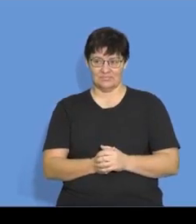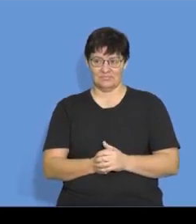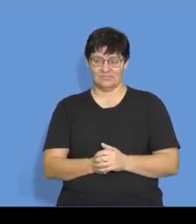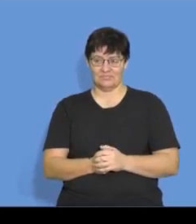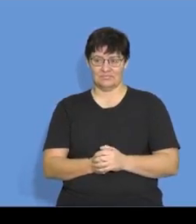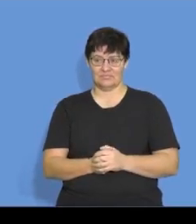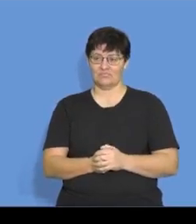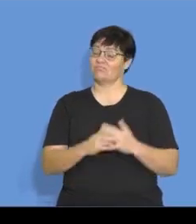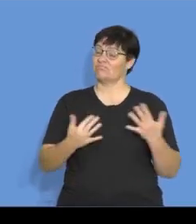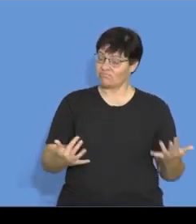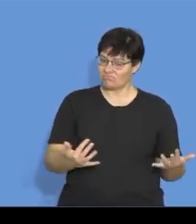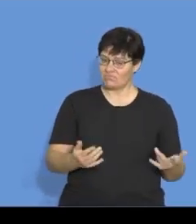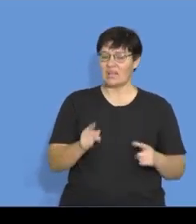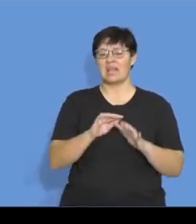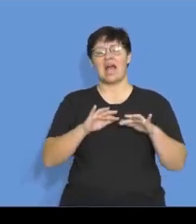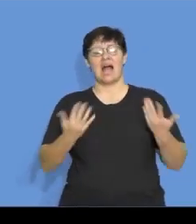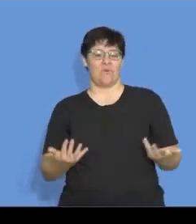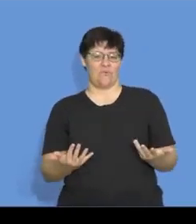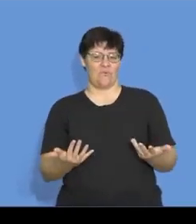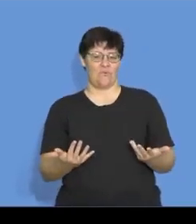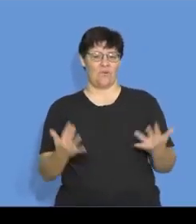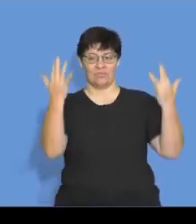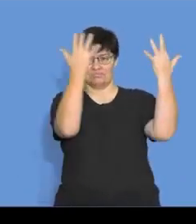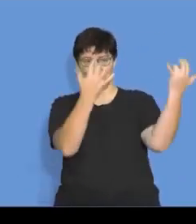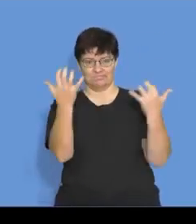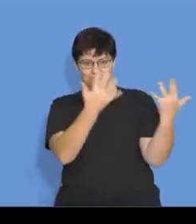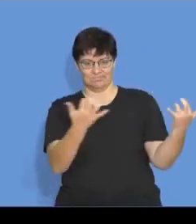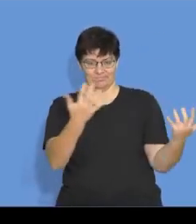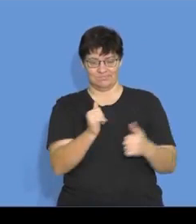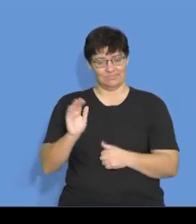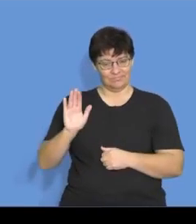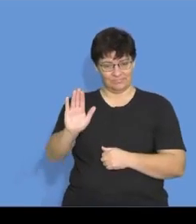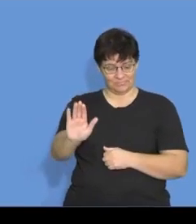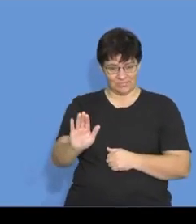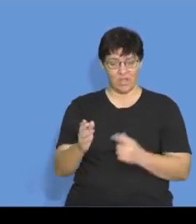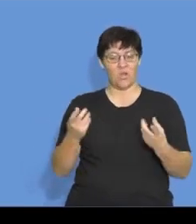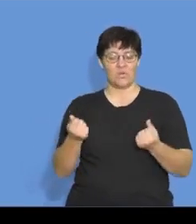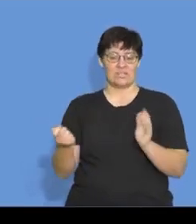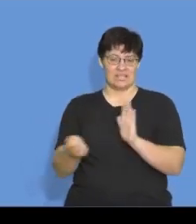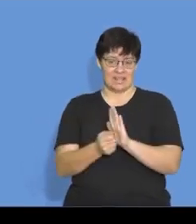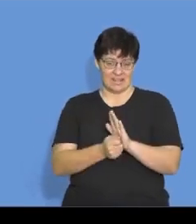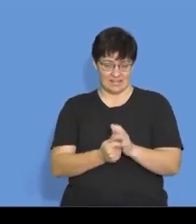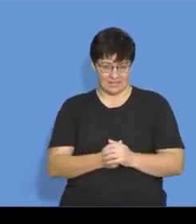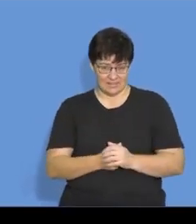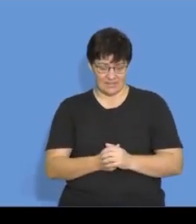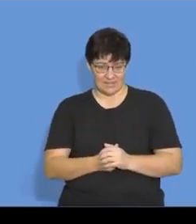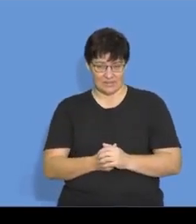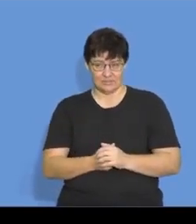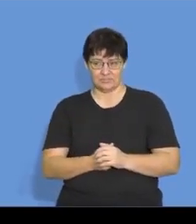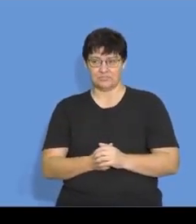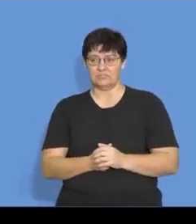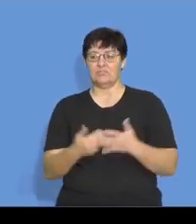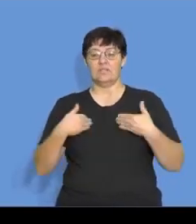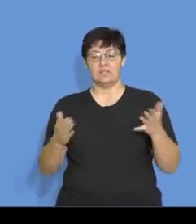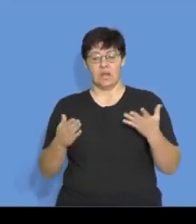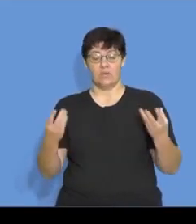Okay, so this is how we now calculate our cost of sales. Watch. You start off with your opening